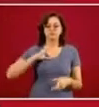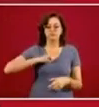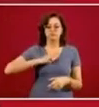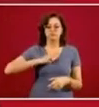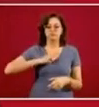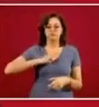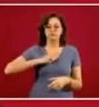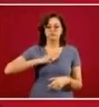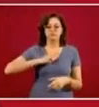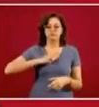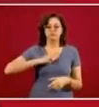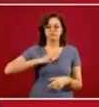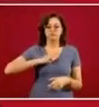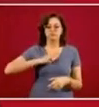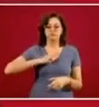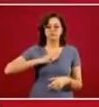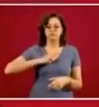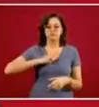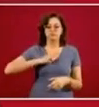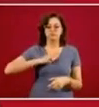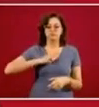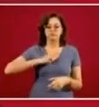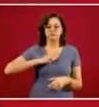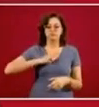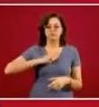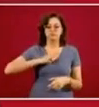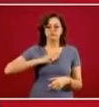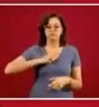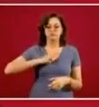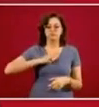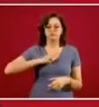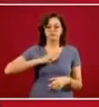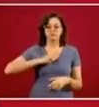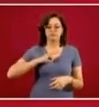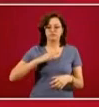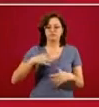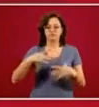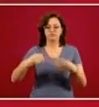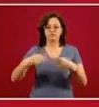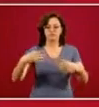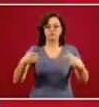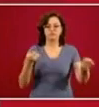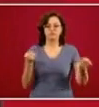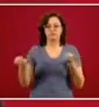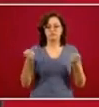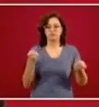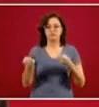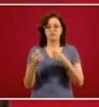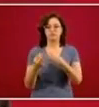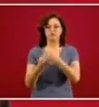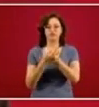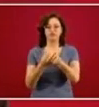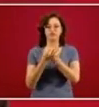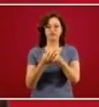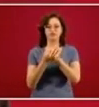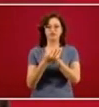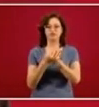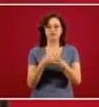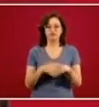And today we will be talking about some relevant guidelines regarding prevention of infection